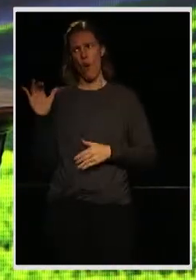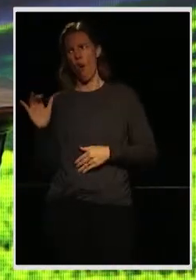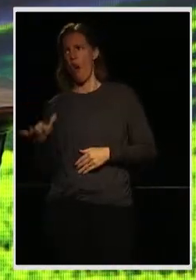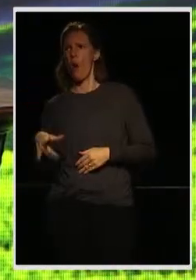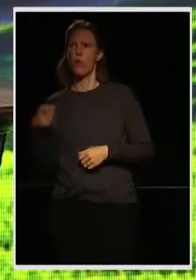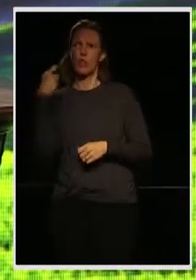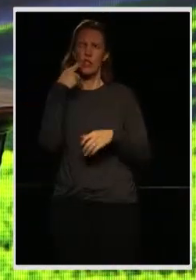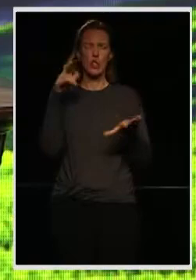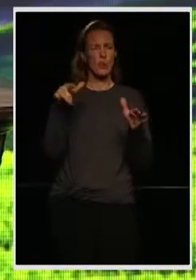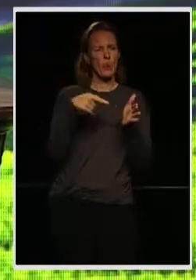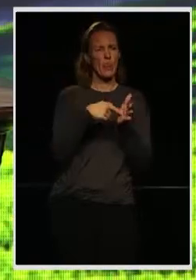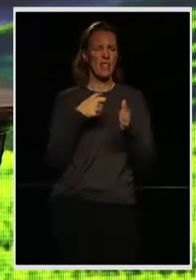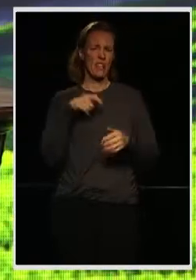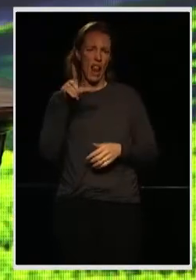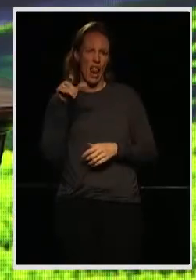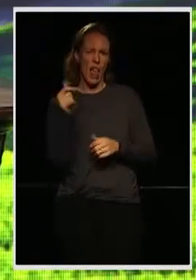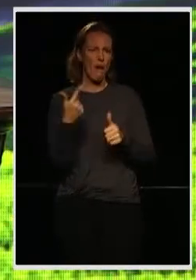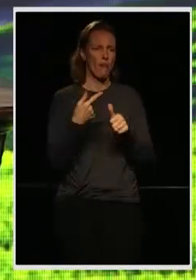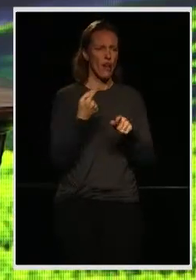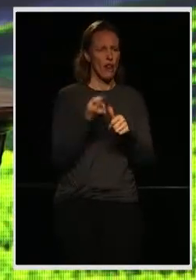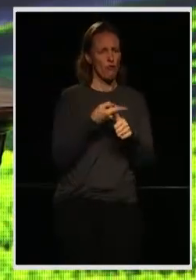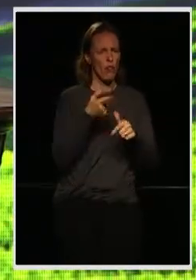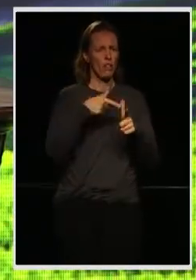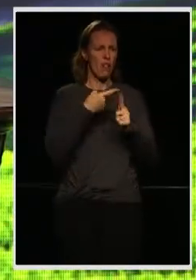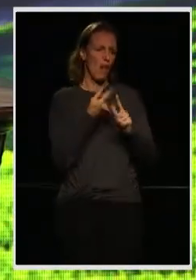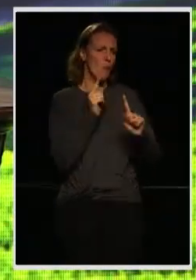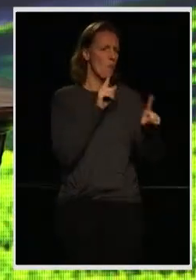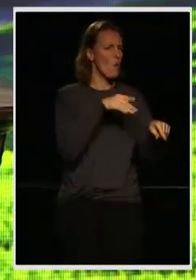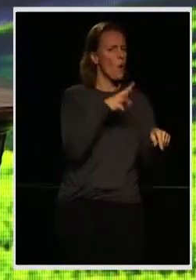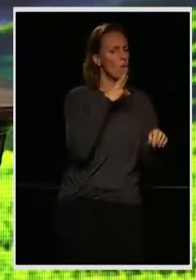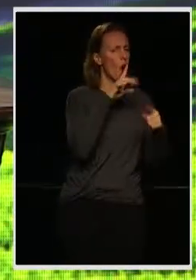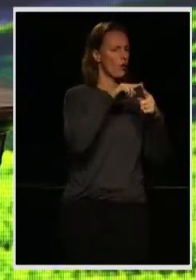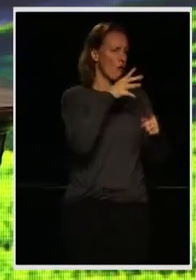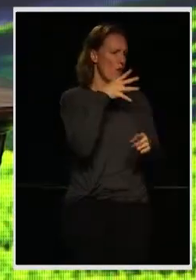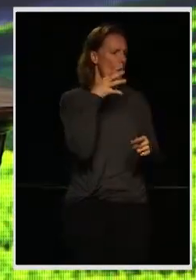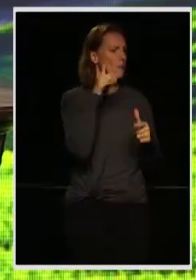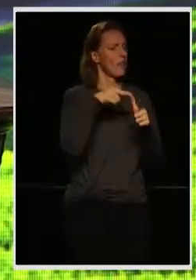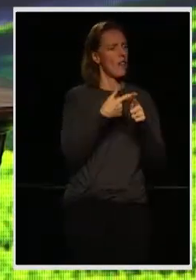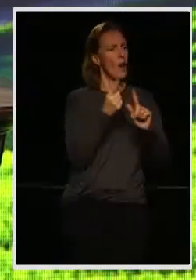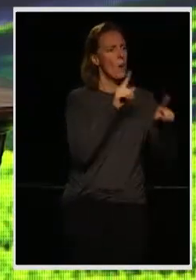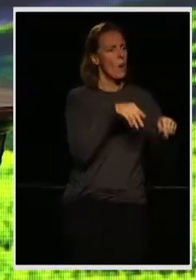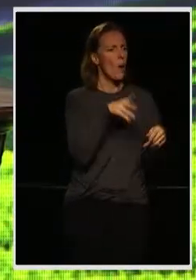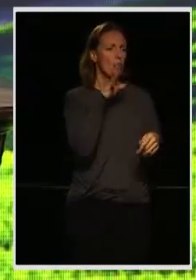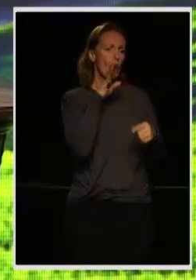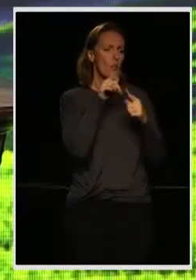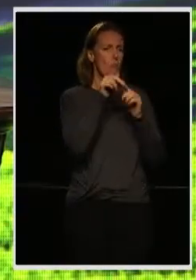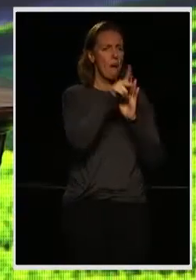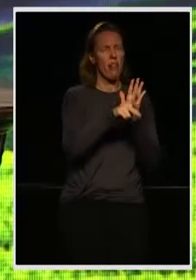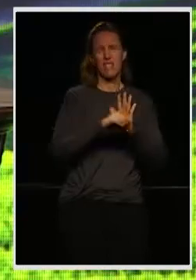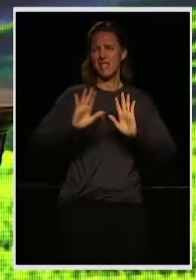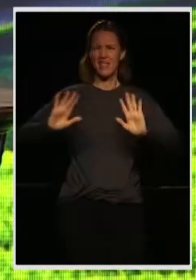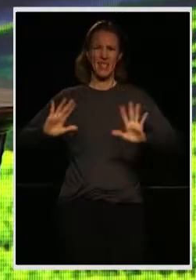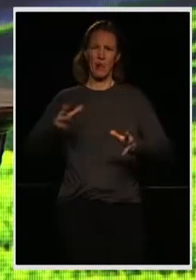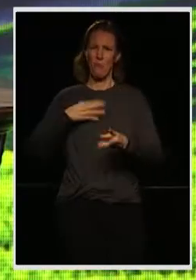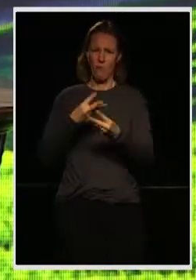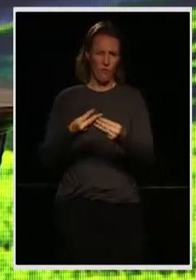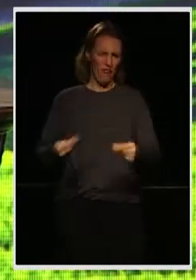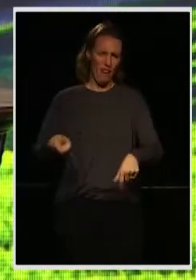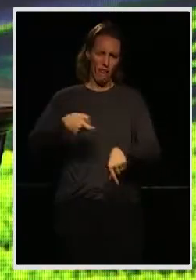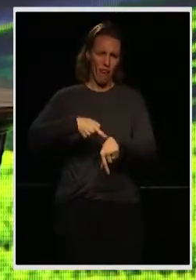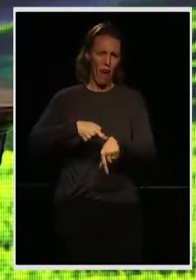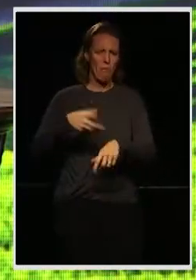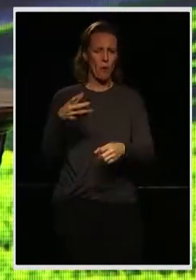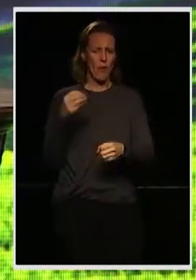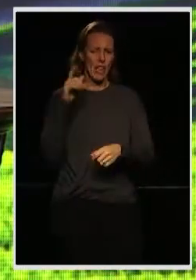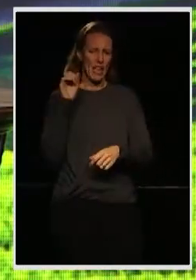this in a lab first, and then we talk to farmers, and then we talk to policy. I think one of the things we're finding is we're running out of time. So we